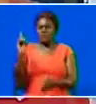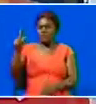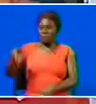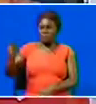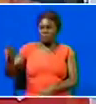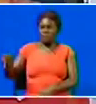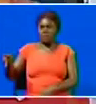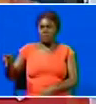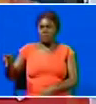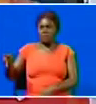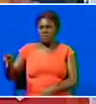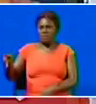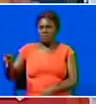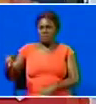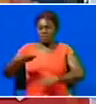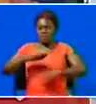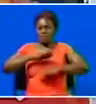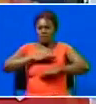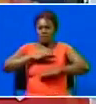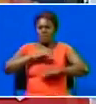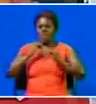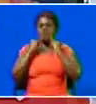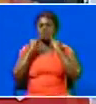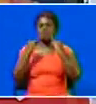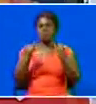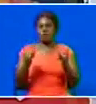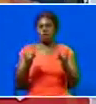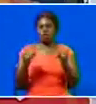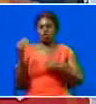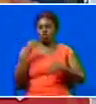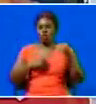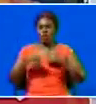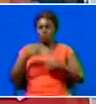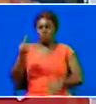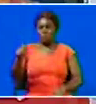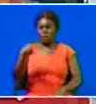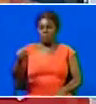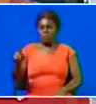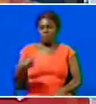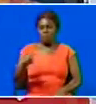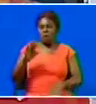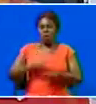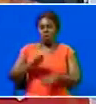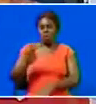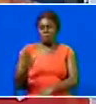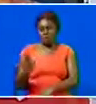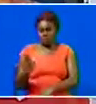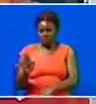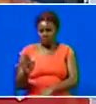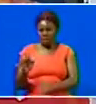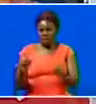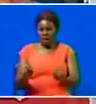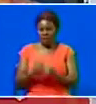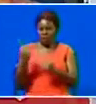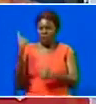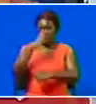Public Prosecutions, Nuruddin Haji, with substantive information over corruption allegations that have been leveled against him. This comes a